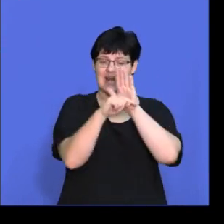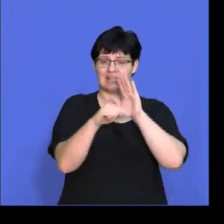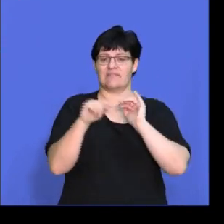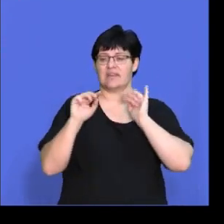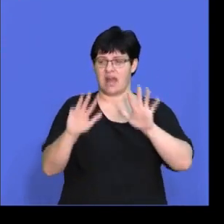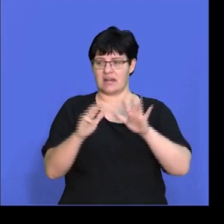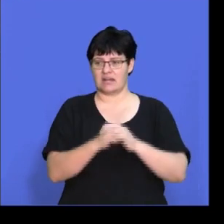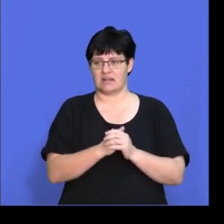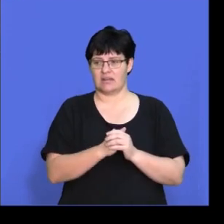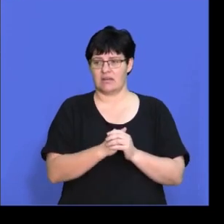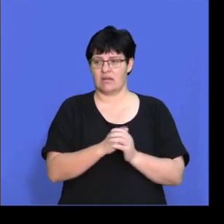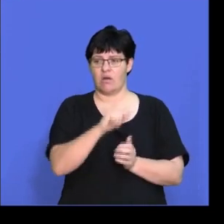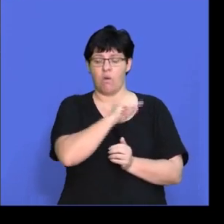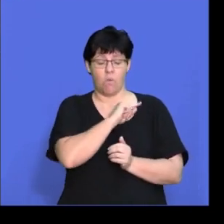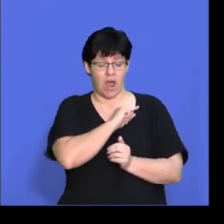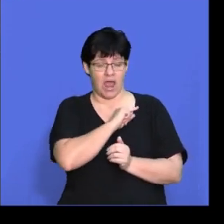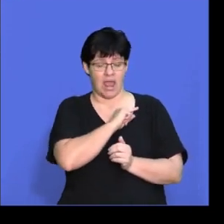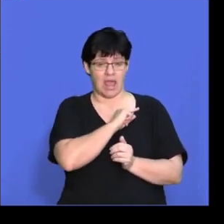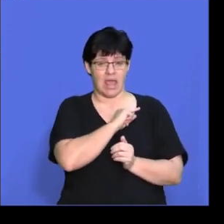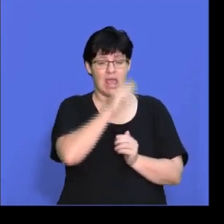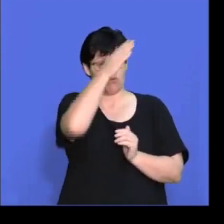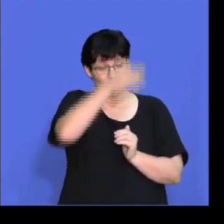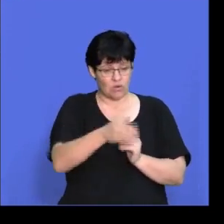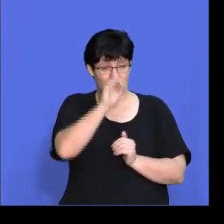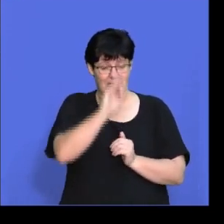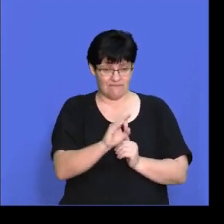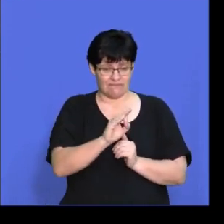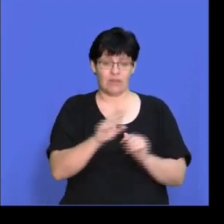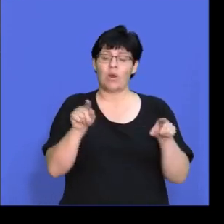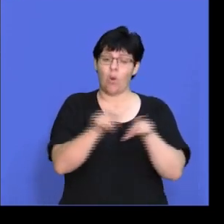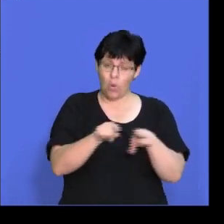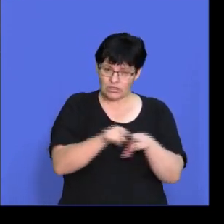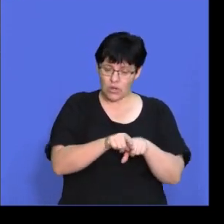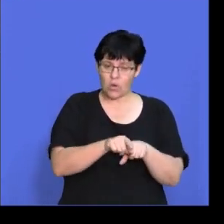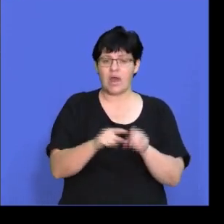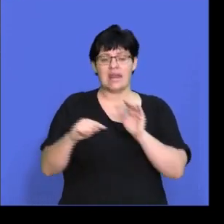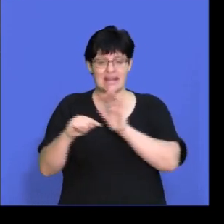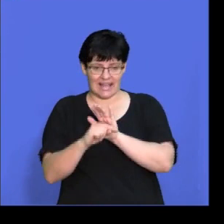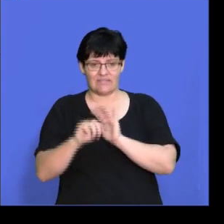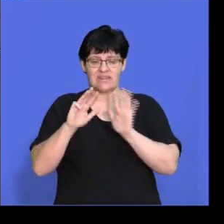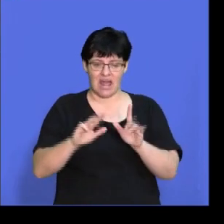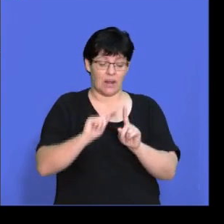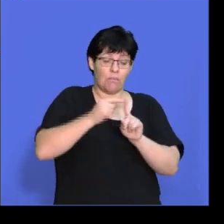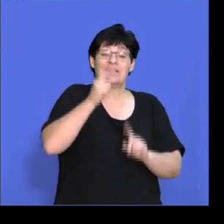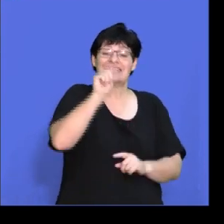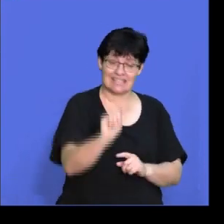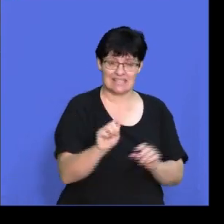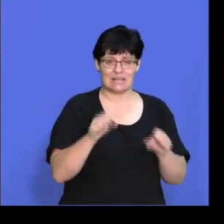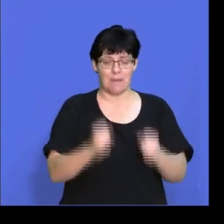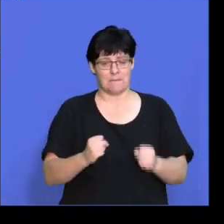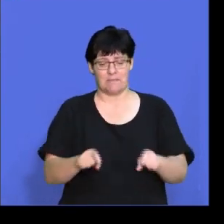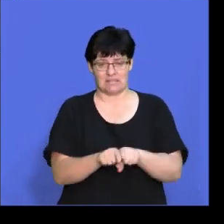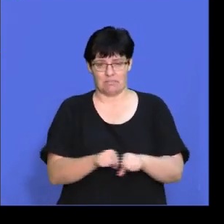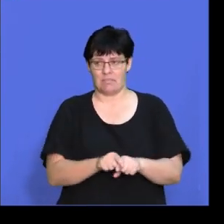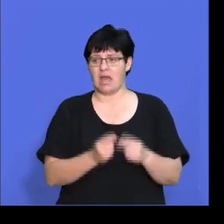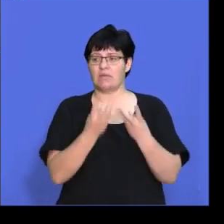negative 9, because the gradient of f will also be equal to negative 9 at point t. And